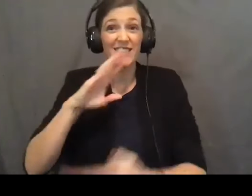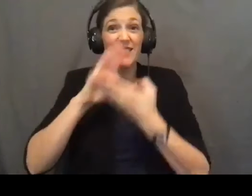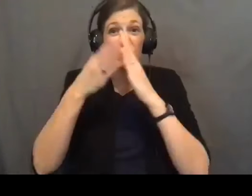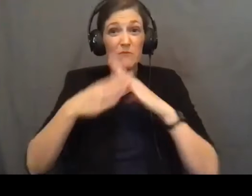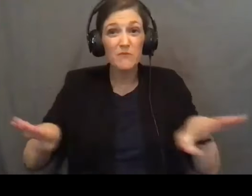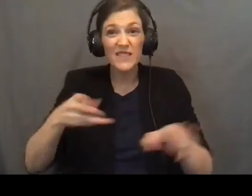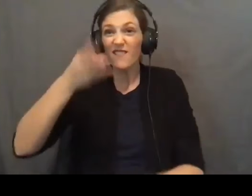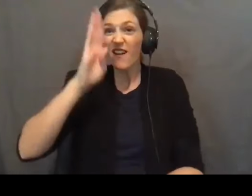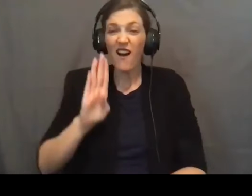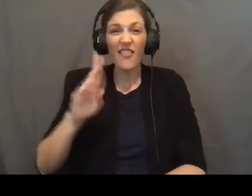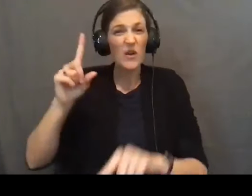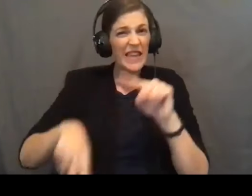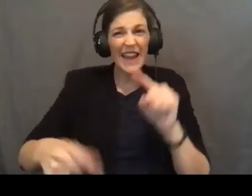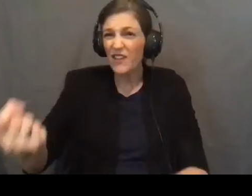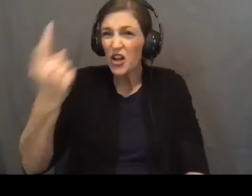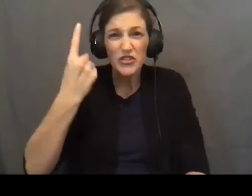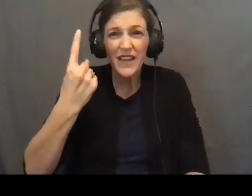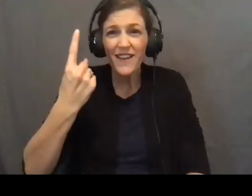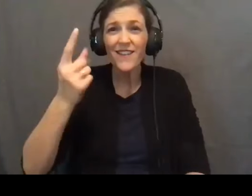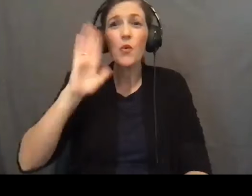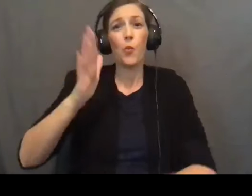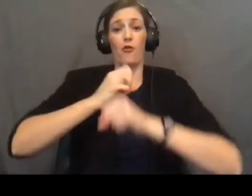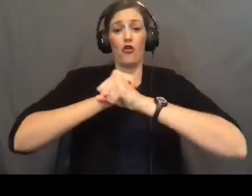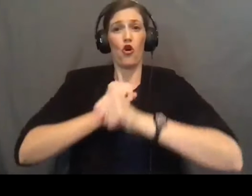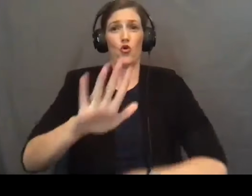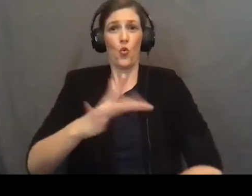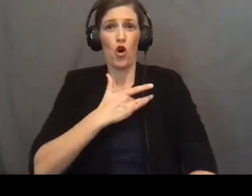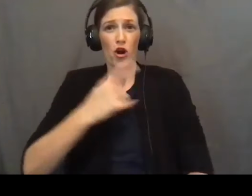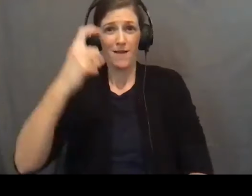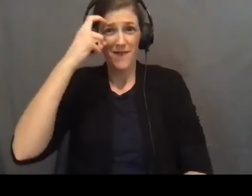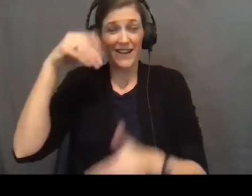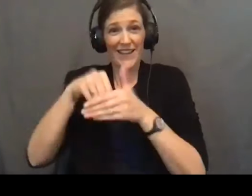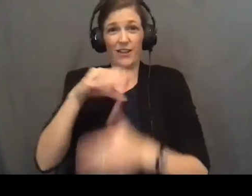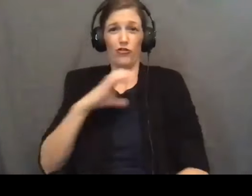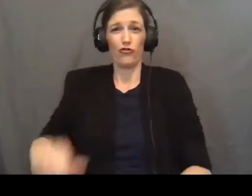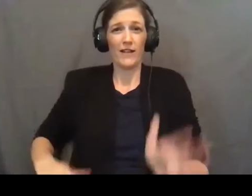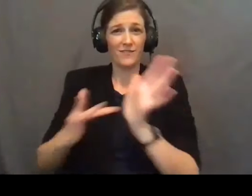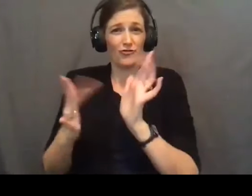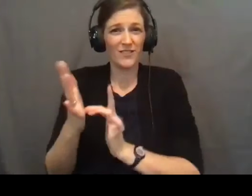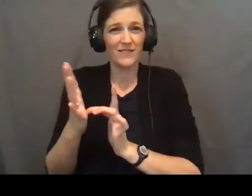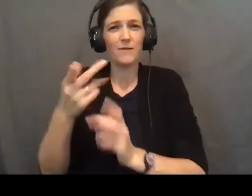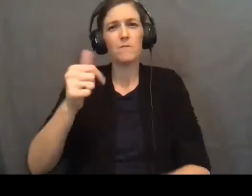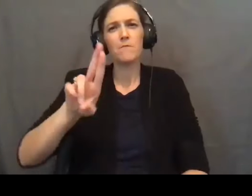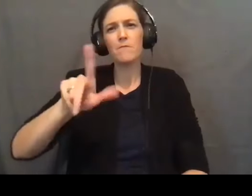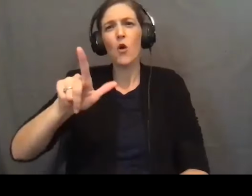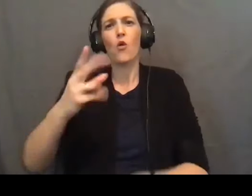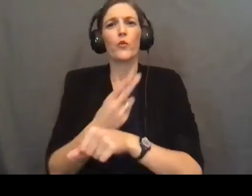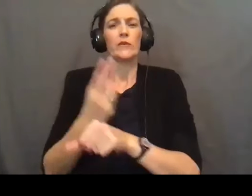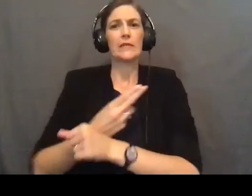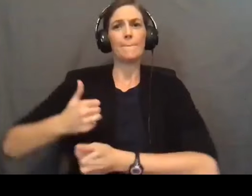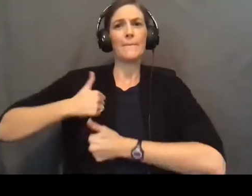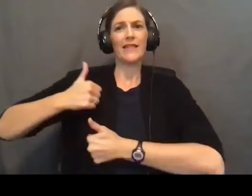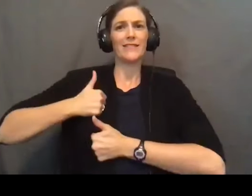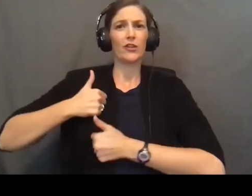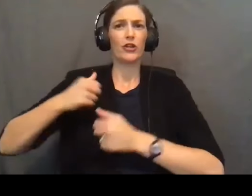surpasses all understanding will guard your hearts and your minds in Christ Jesus. Paul uses a military term,